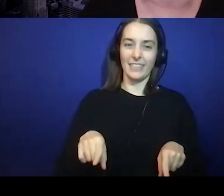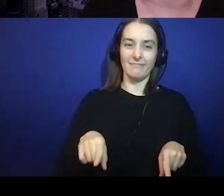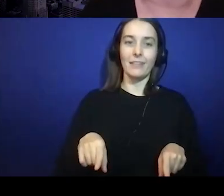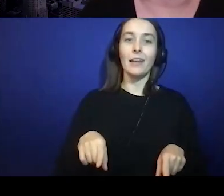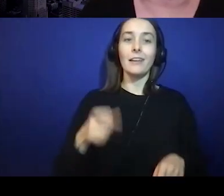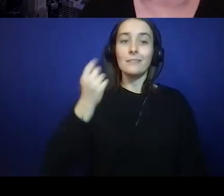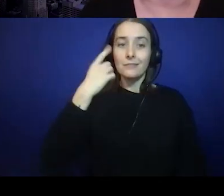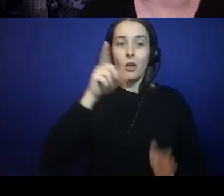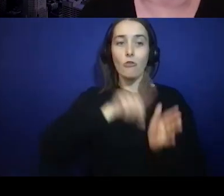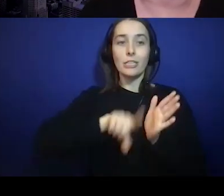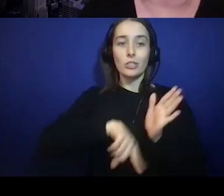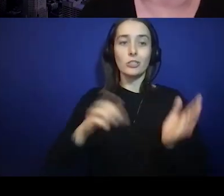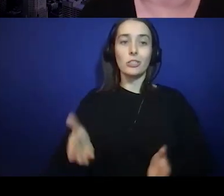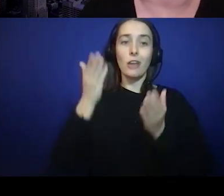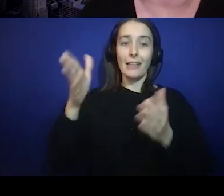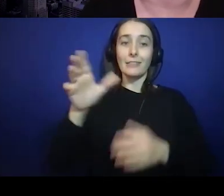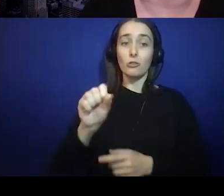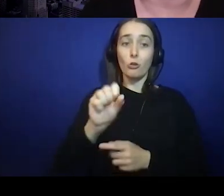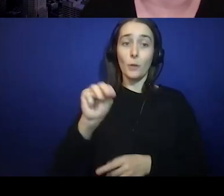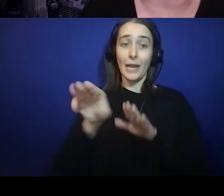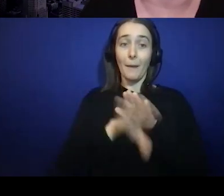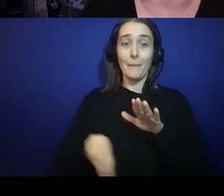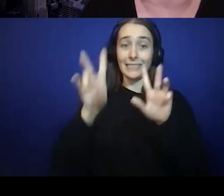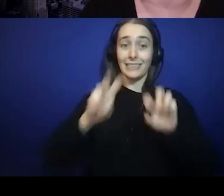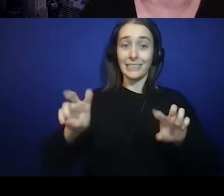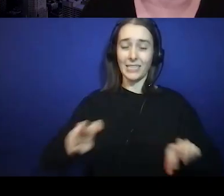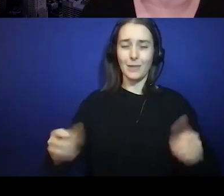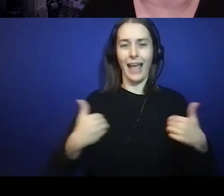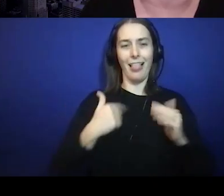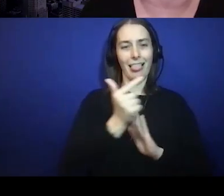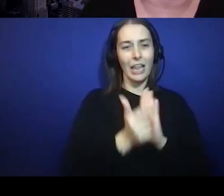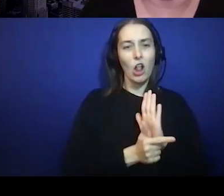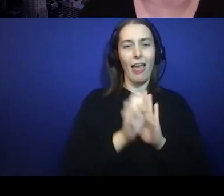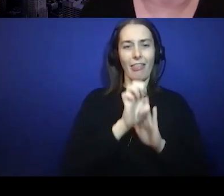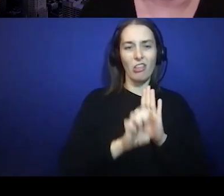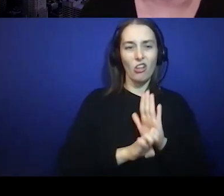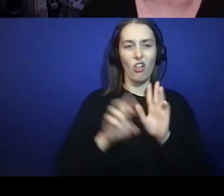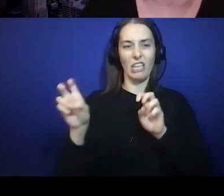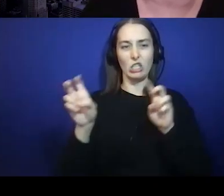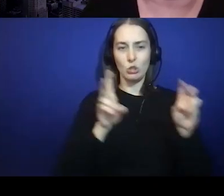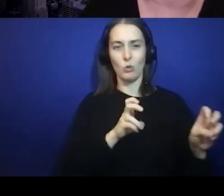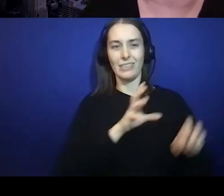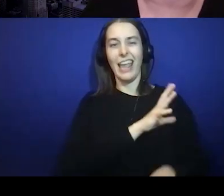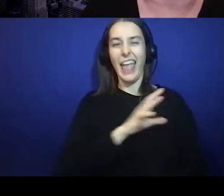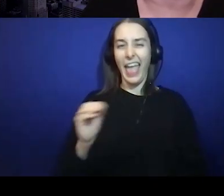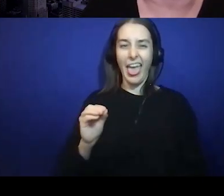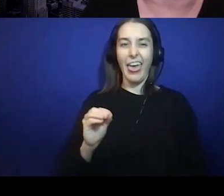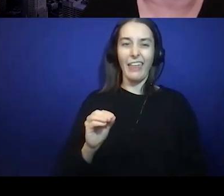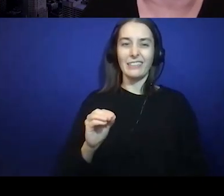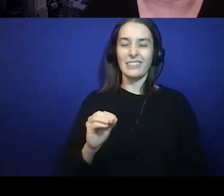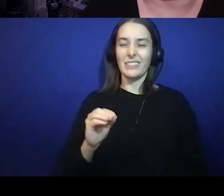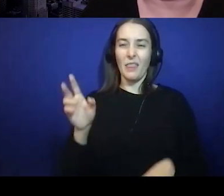but research suggests that social media-based assessments raise legal and ethical value issues and provide